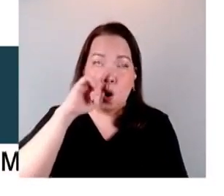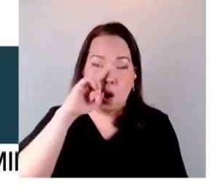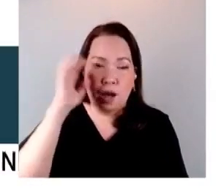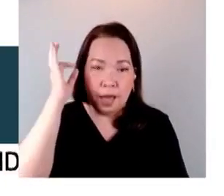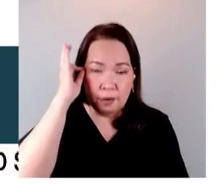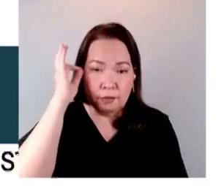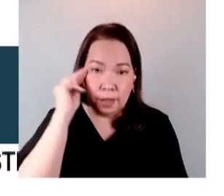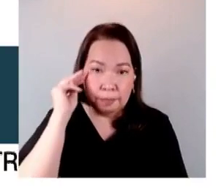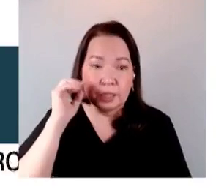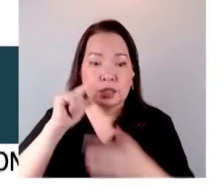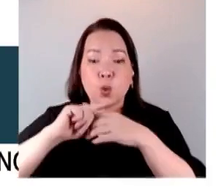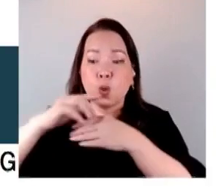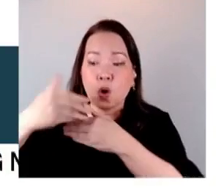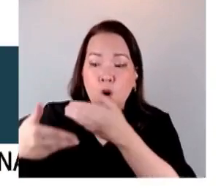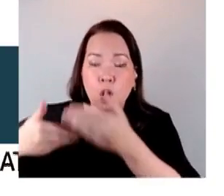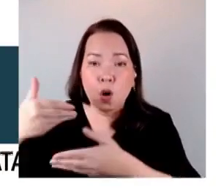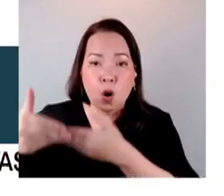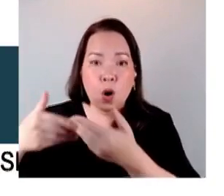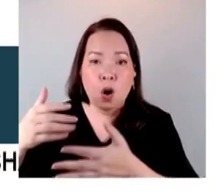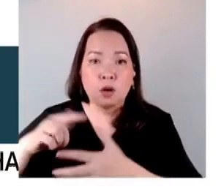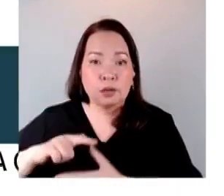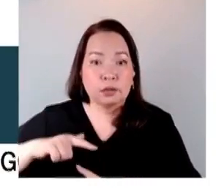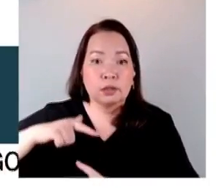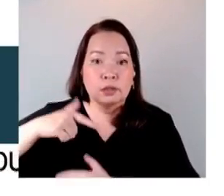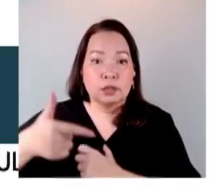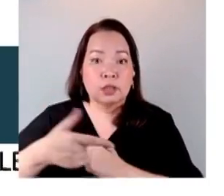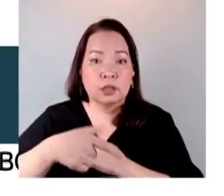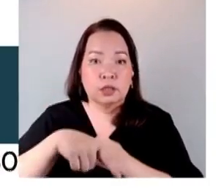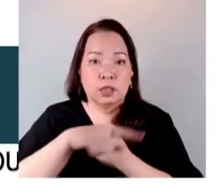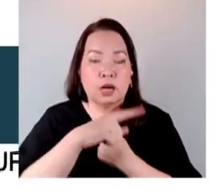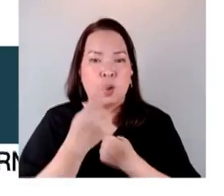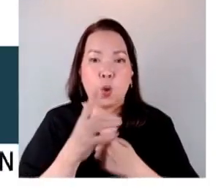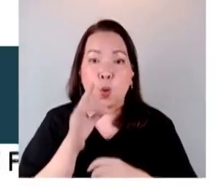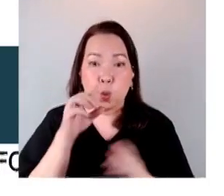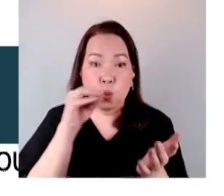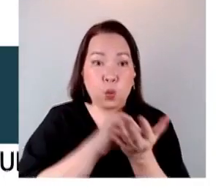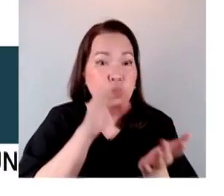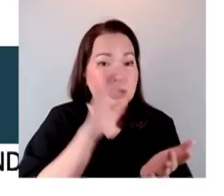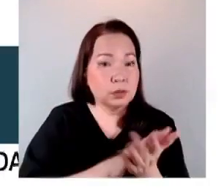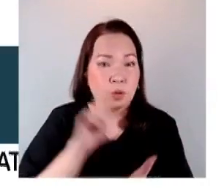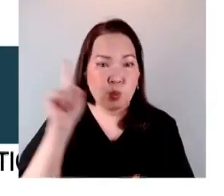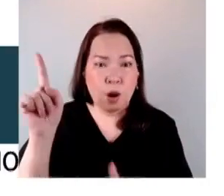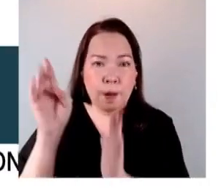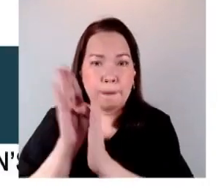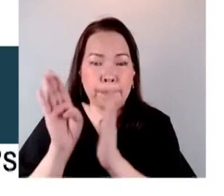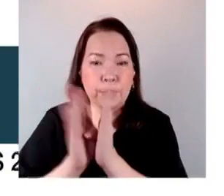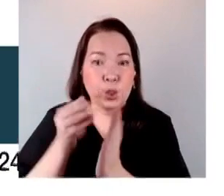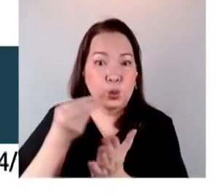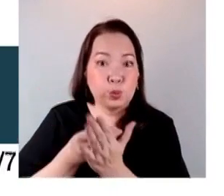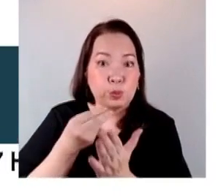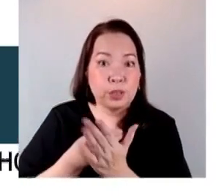cousins of Ferdinand Marcos Jr., are the ones who owe 1 billion pesos